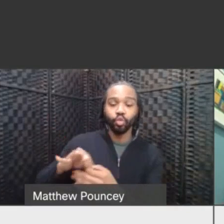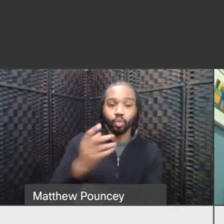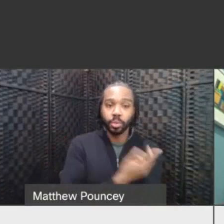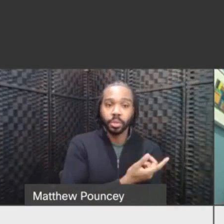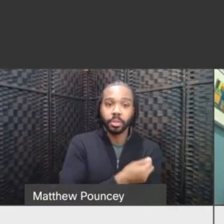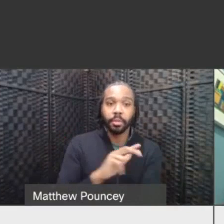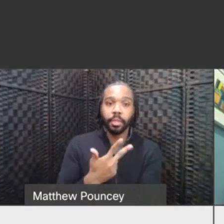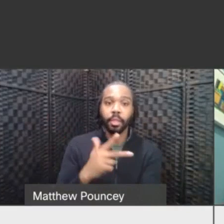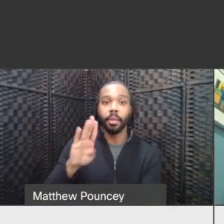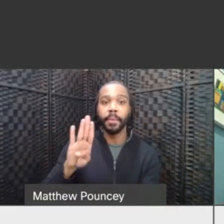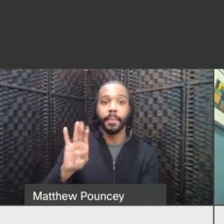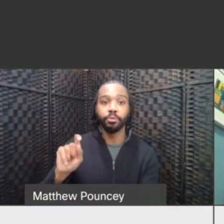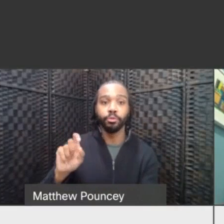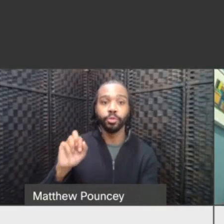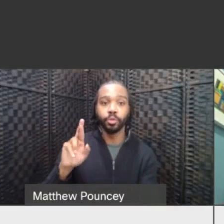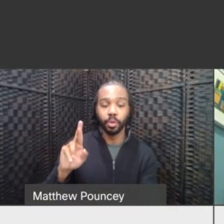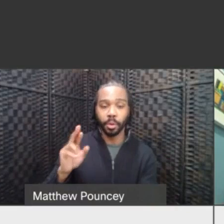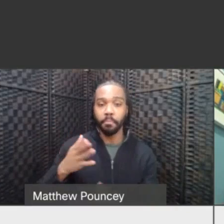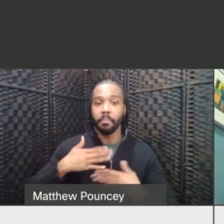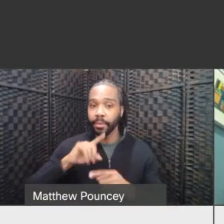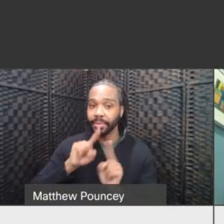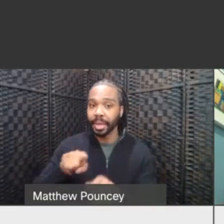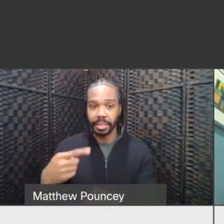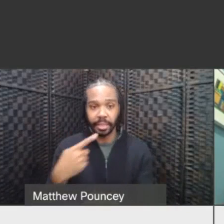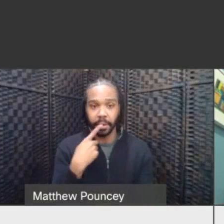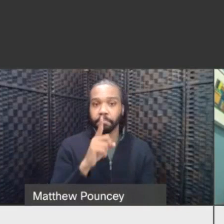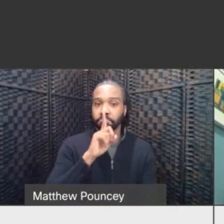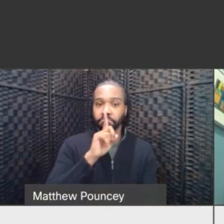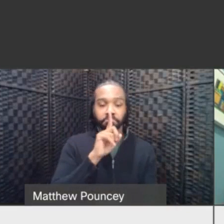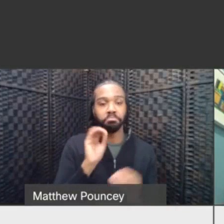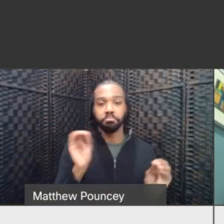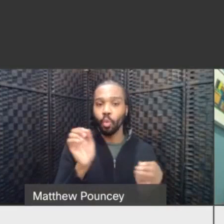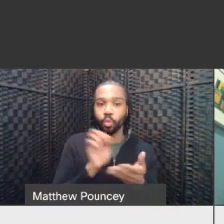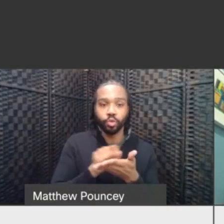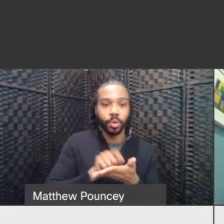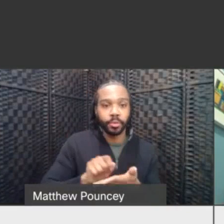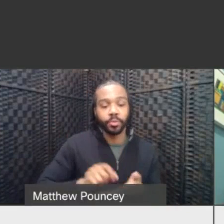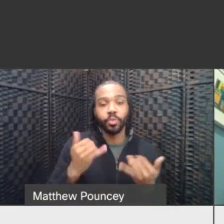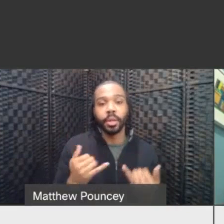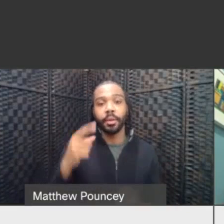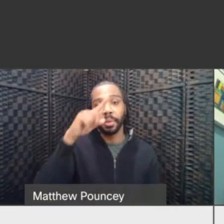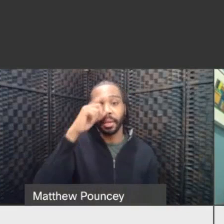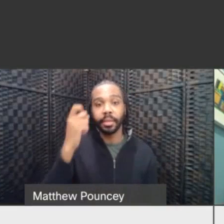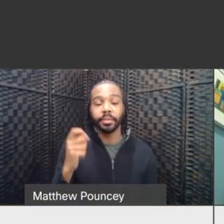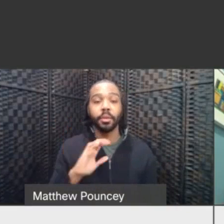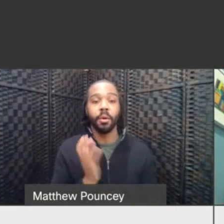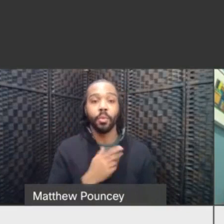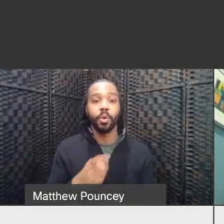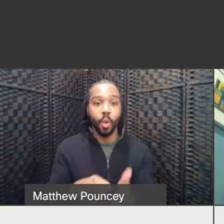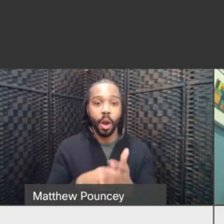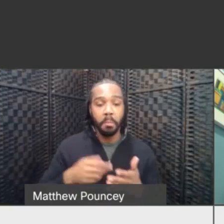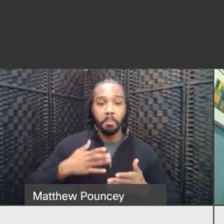was that we don't track that at this time because the requirement, as I understood